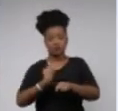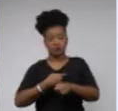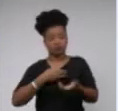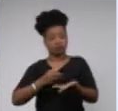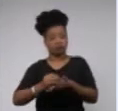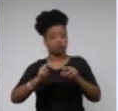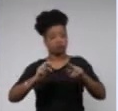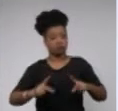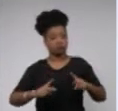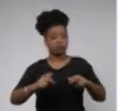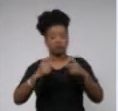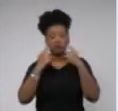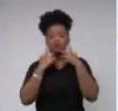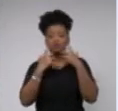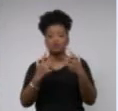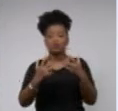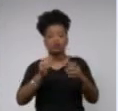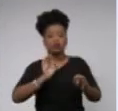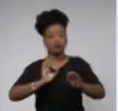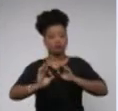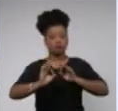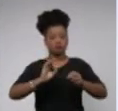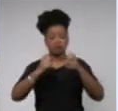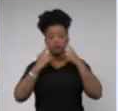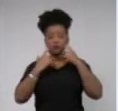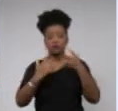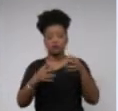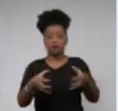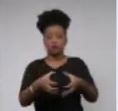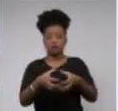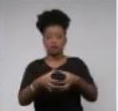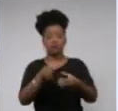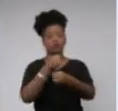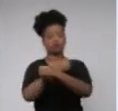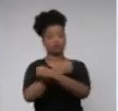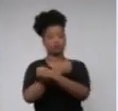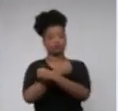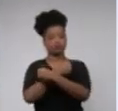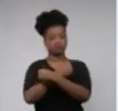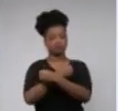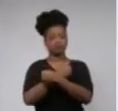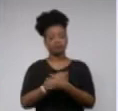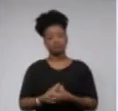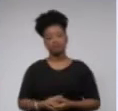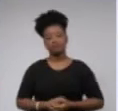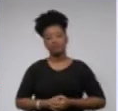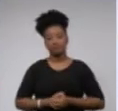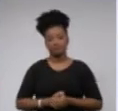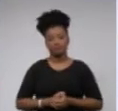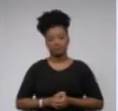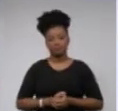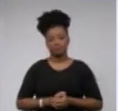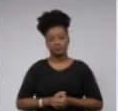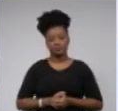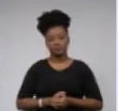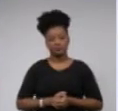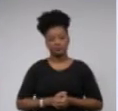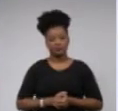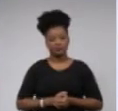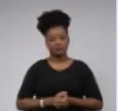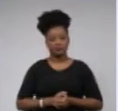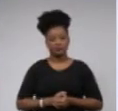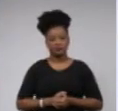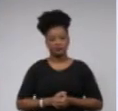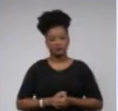determined. Hence, this figure stands at 62 patients over the last 15 days whose source of infection is